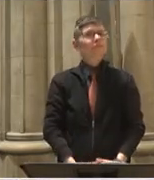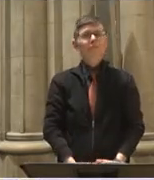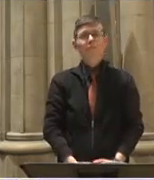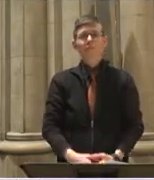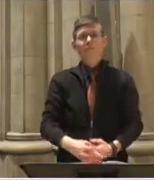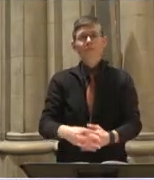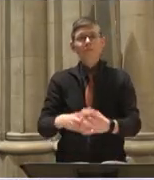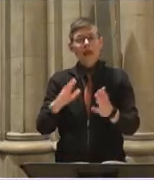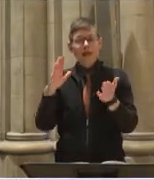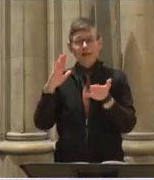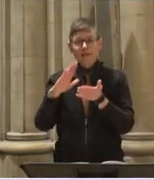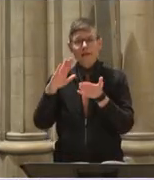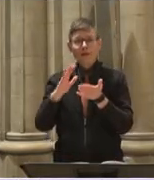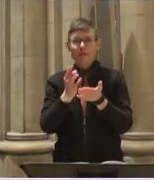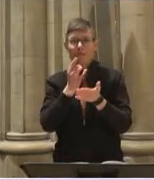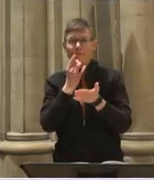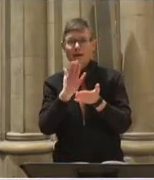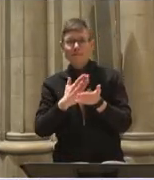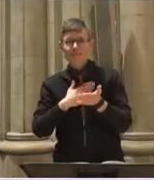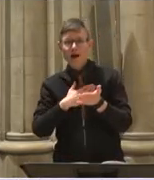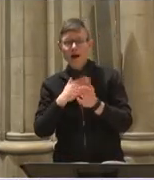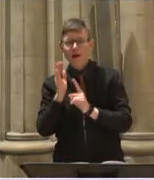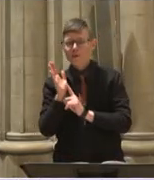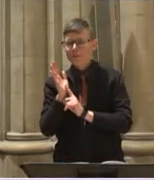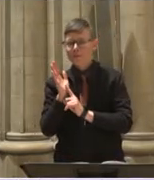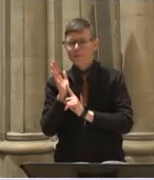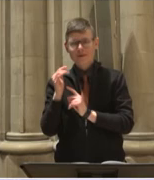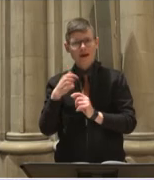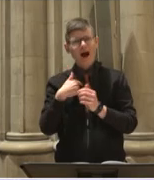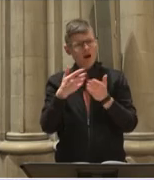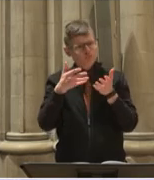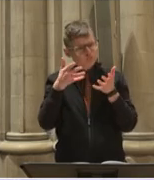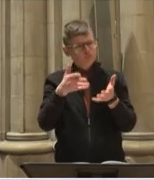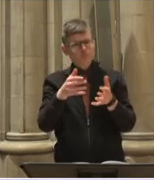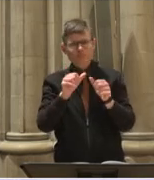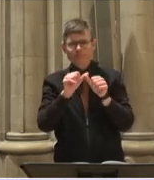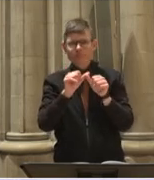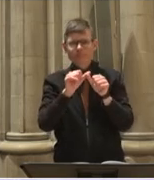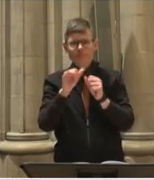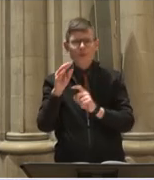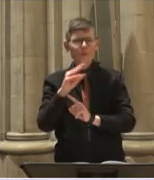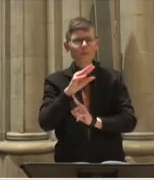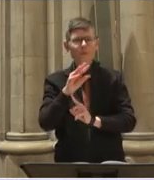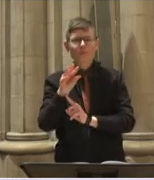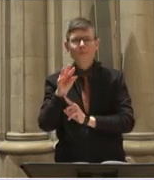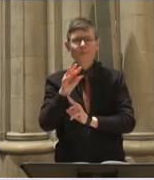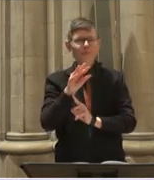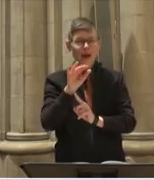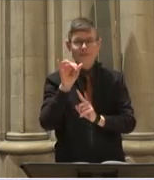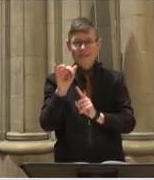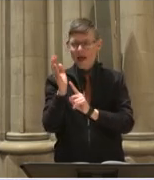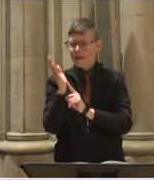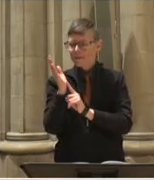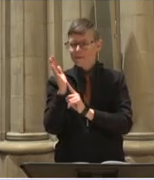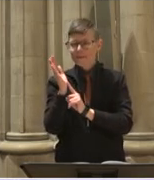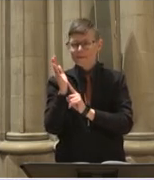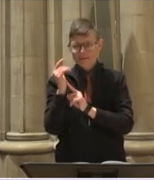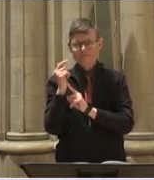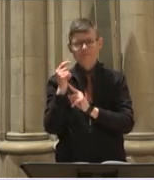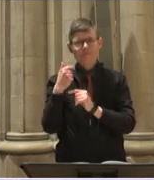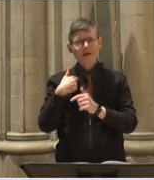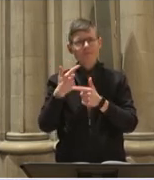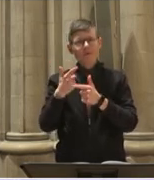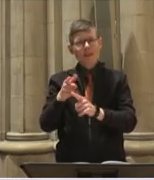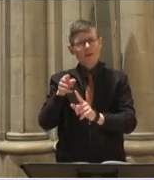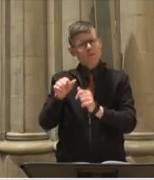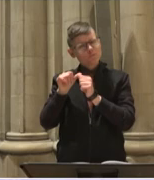This little light of mine, I'm going to let it shine. This little light of mine, I'm going